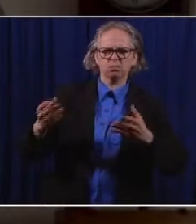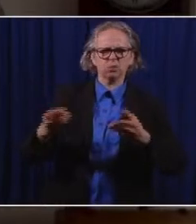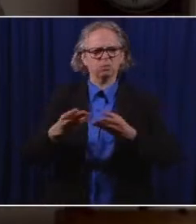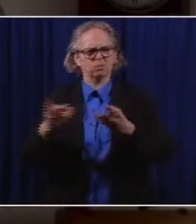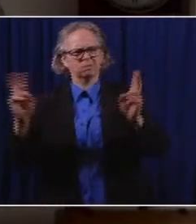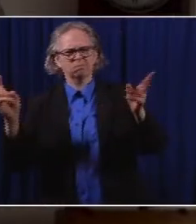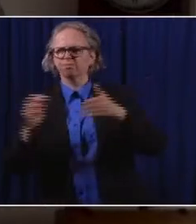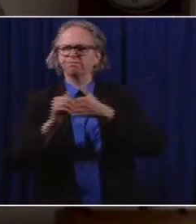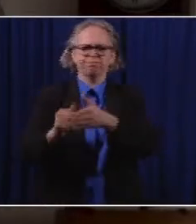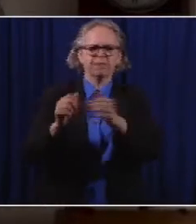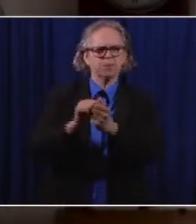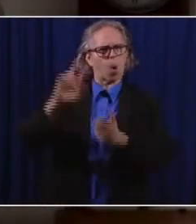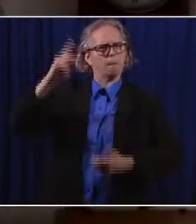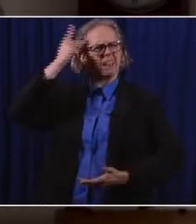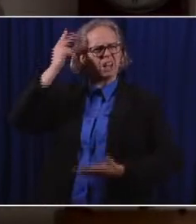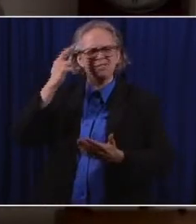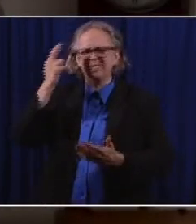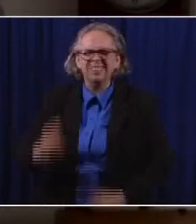That is not right.